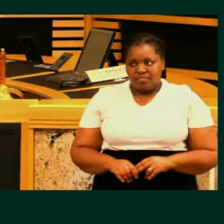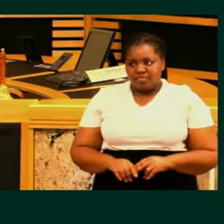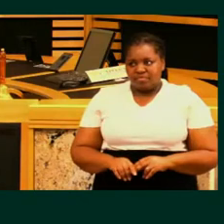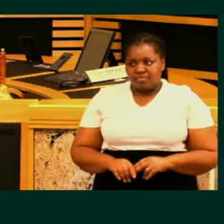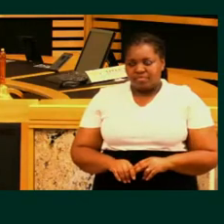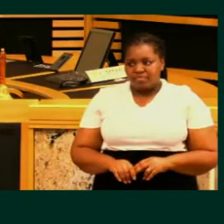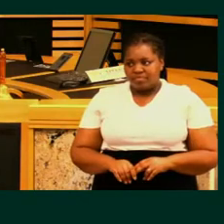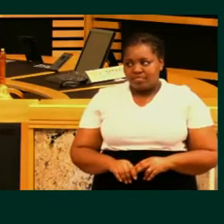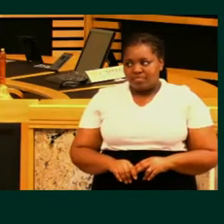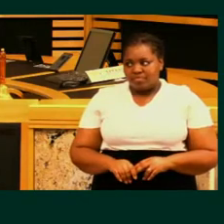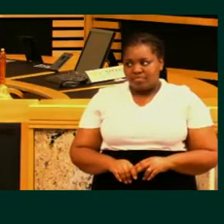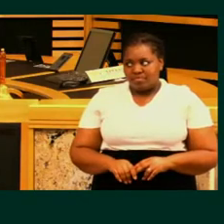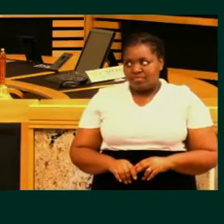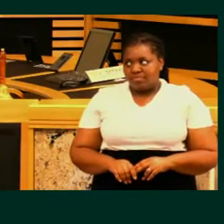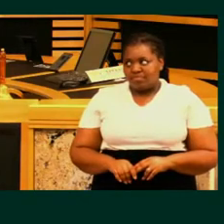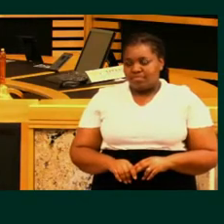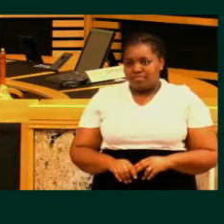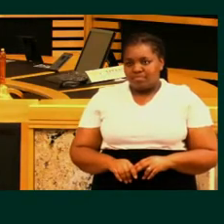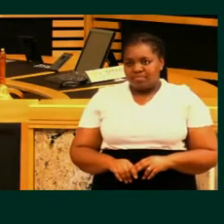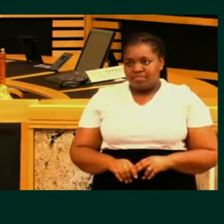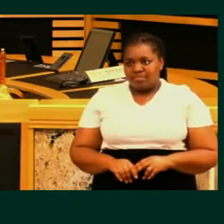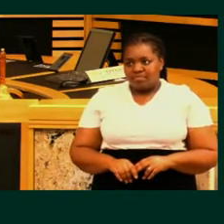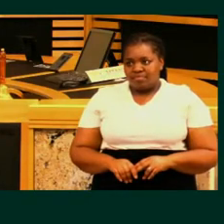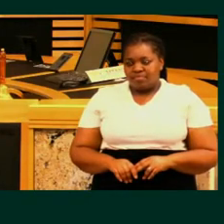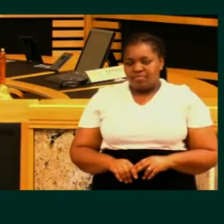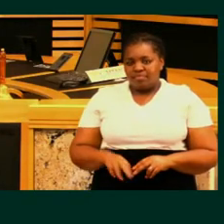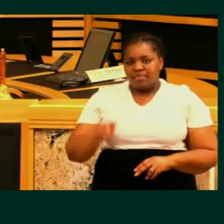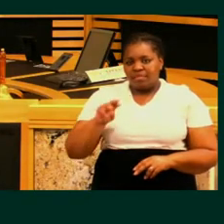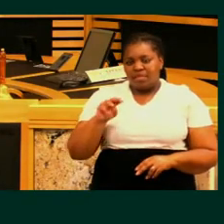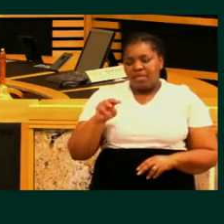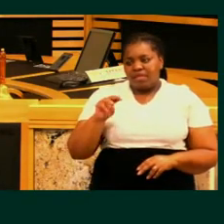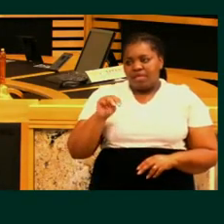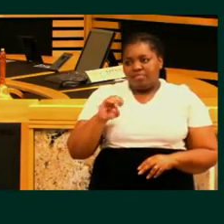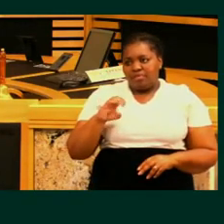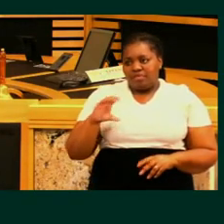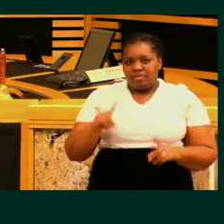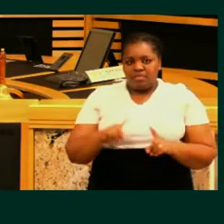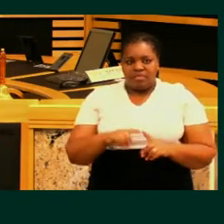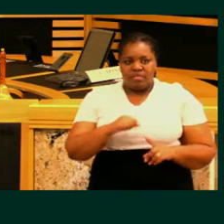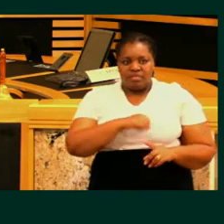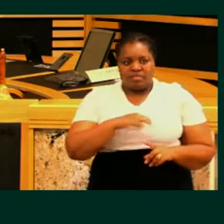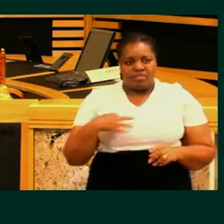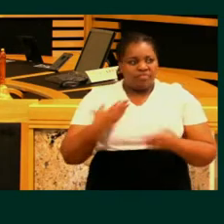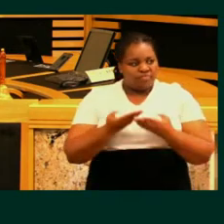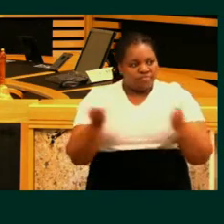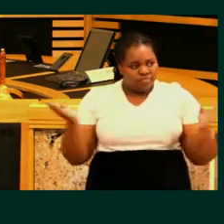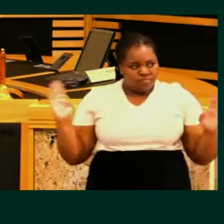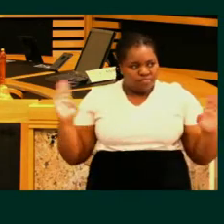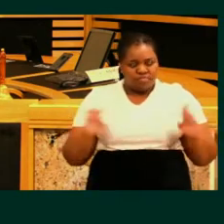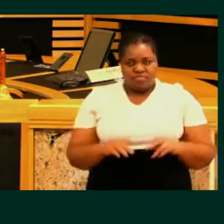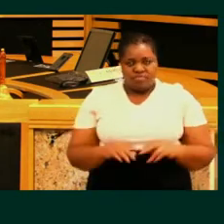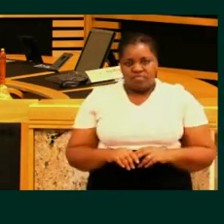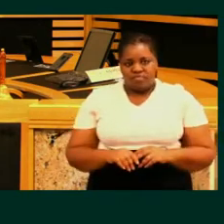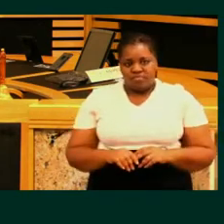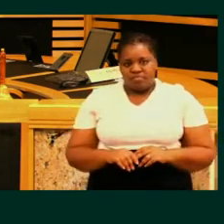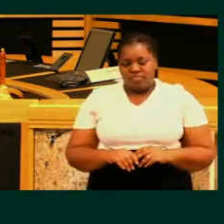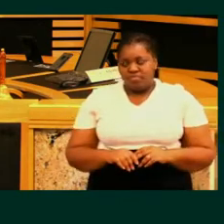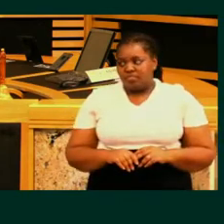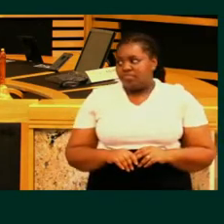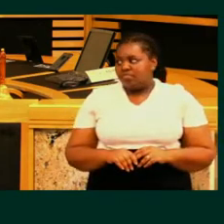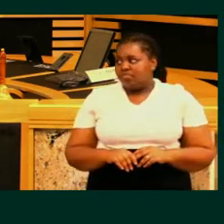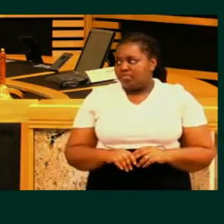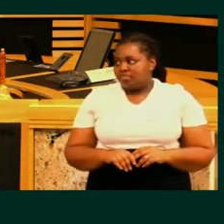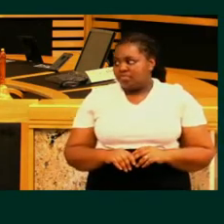Premier honorable M's mpls staff and the members of the public the reality is that